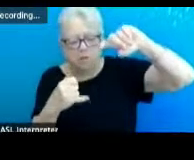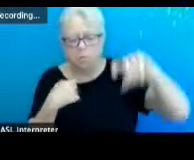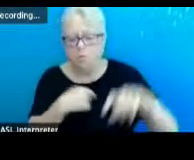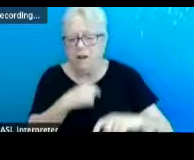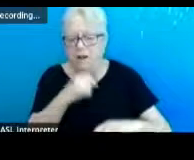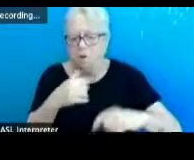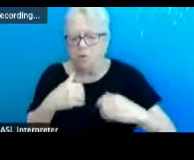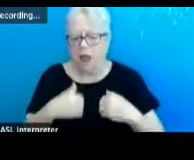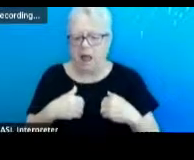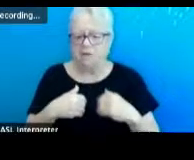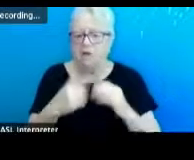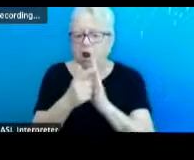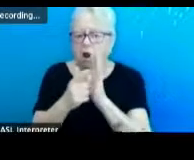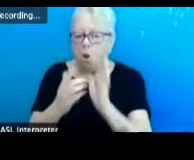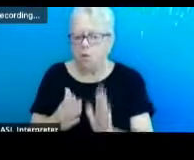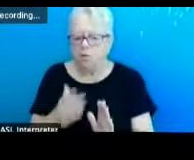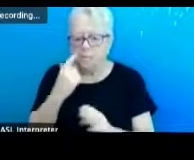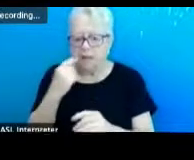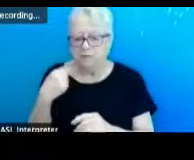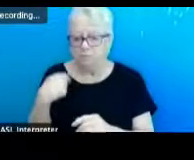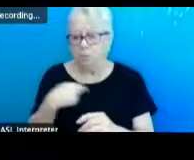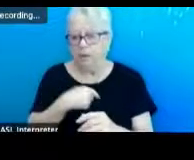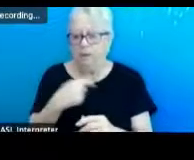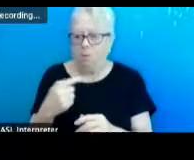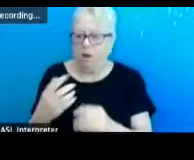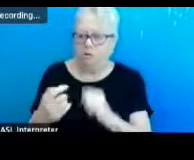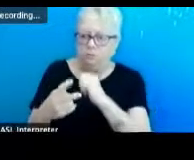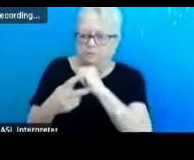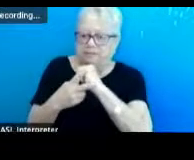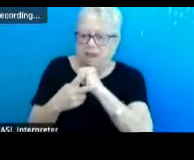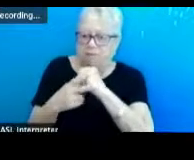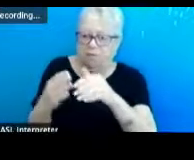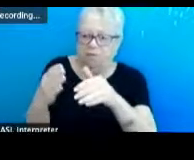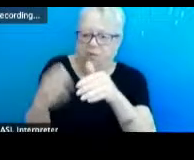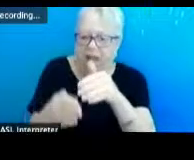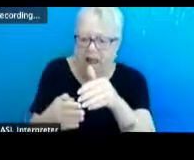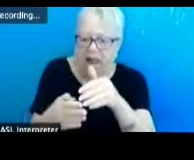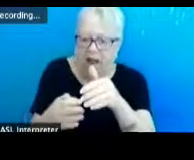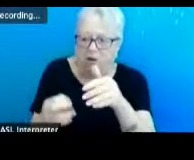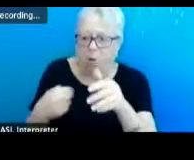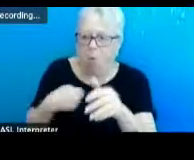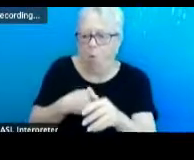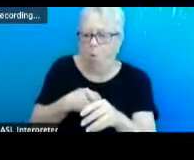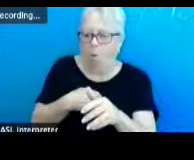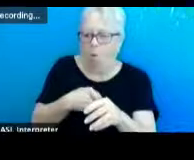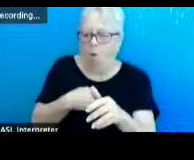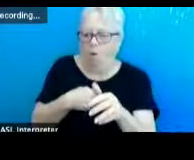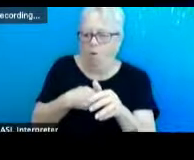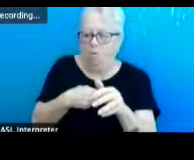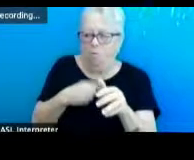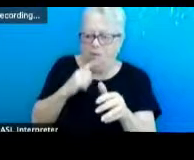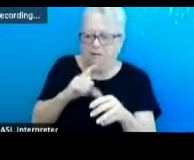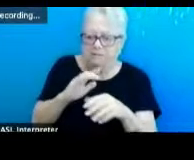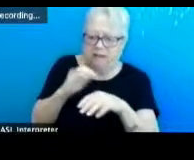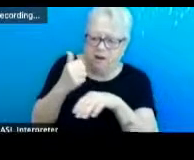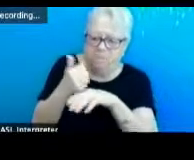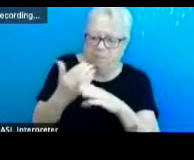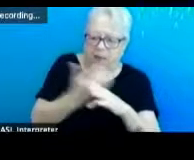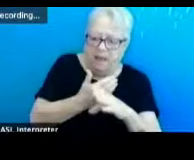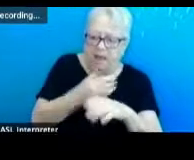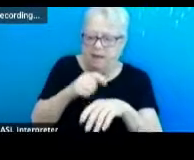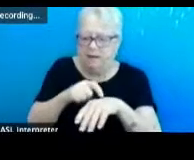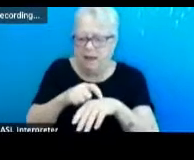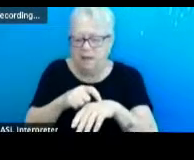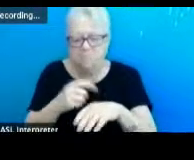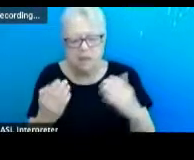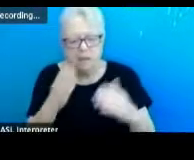because we're trying to save them for the end, or we front load them, you know, it might actually